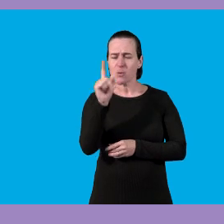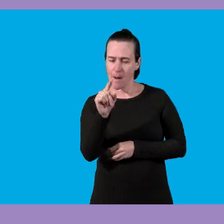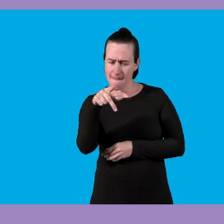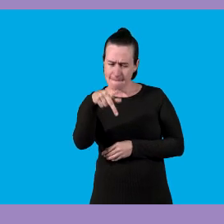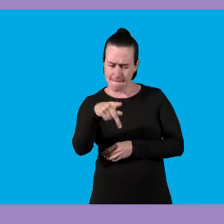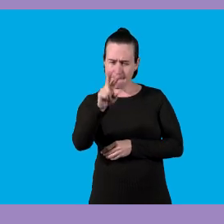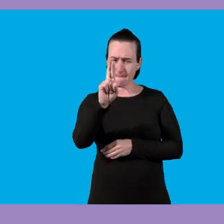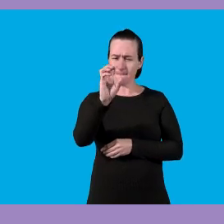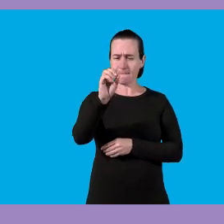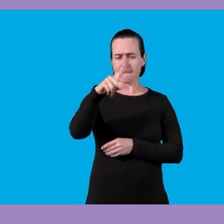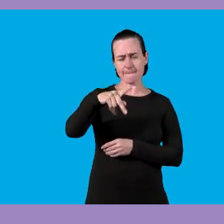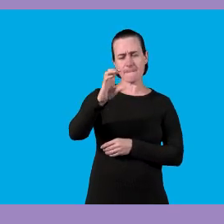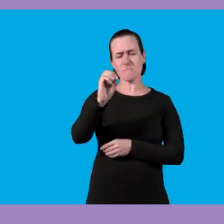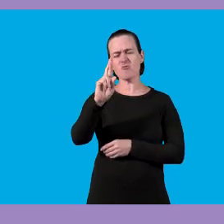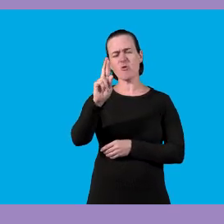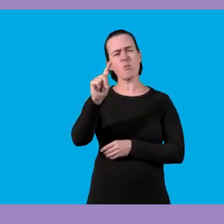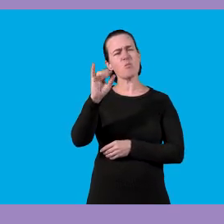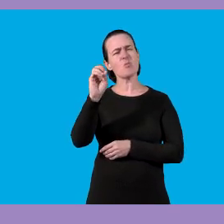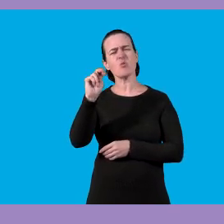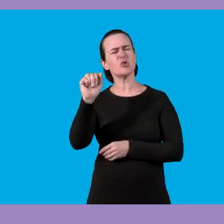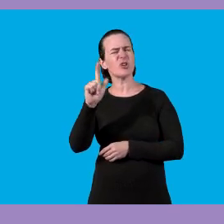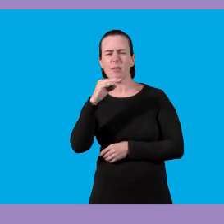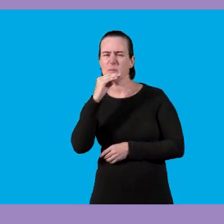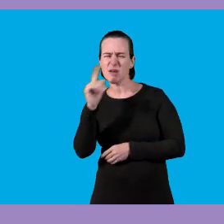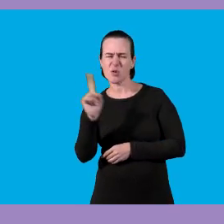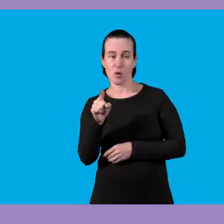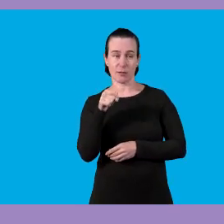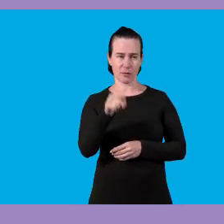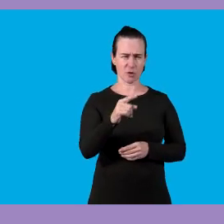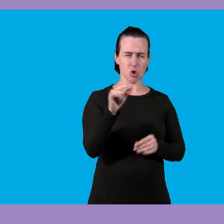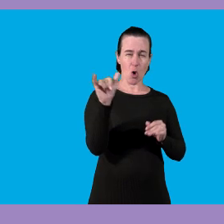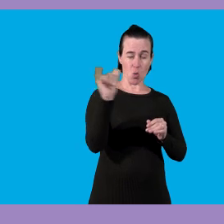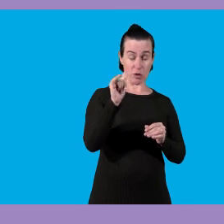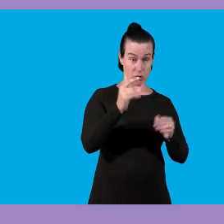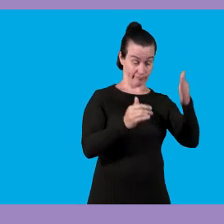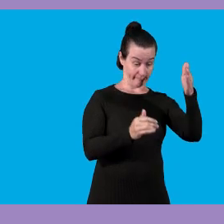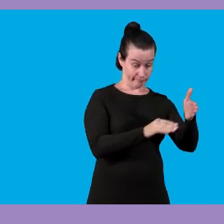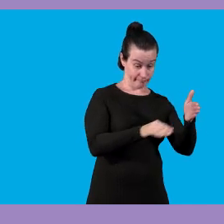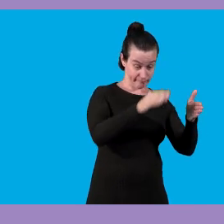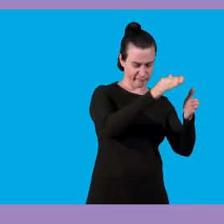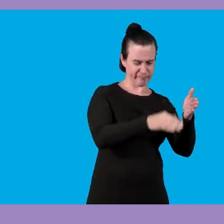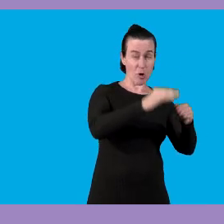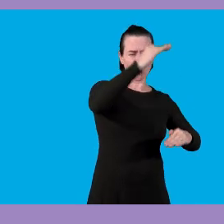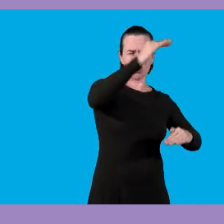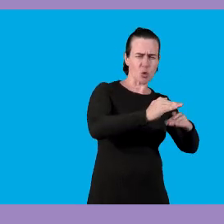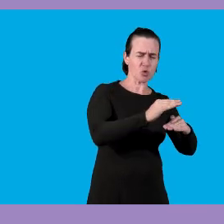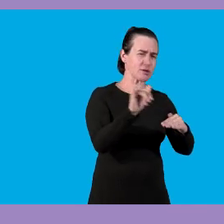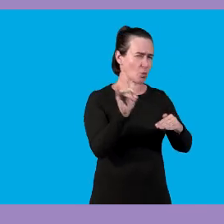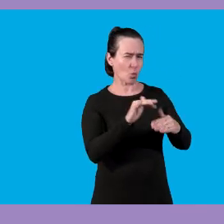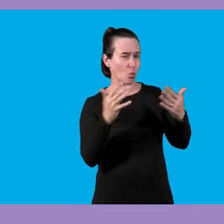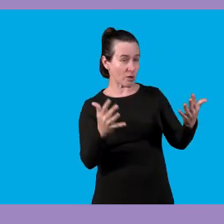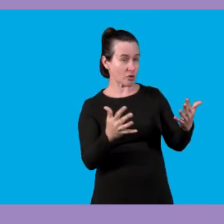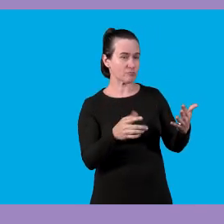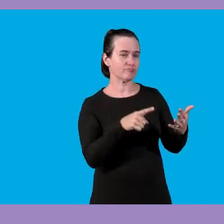the smallest side, shortest side in the triangle is side AB. Let's write